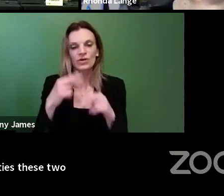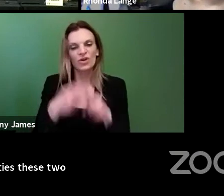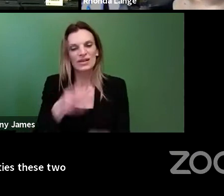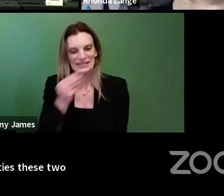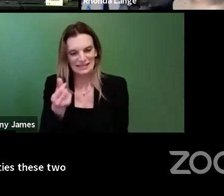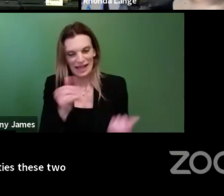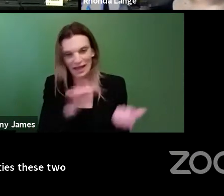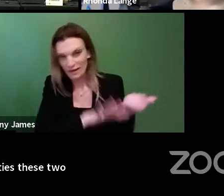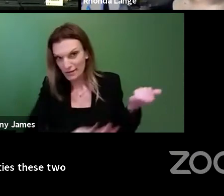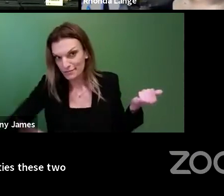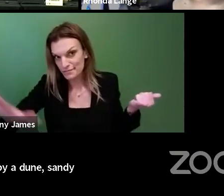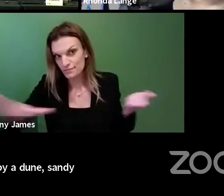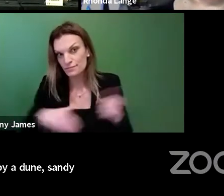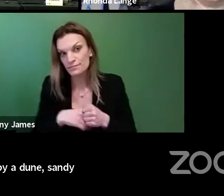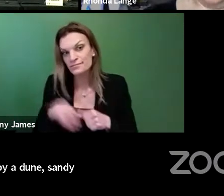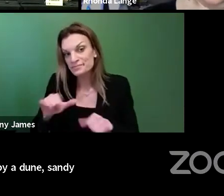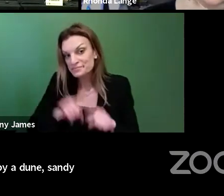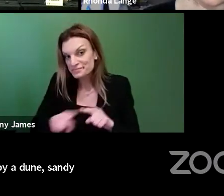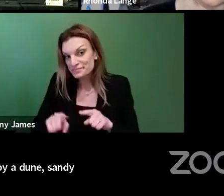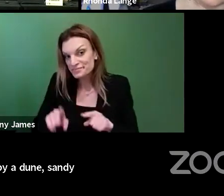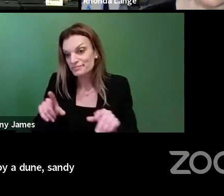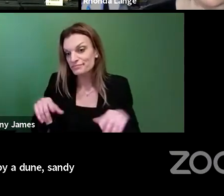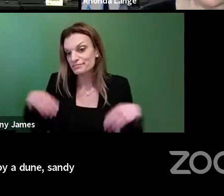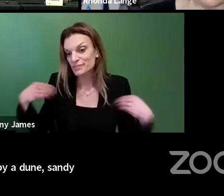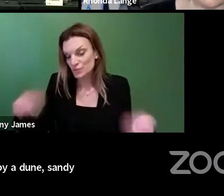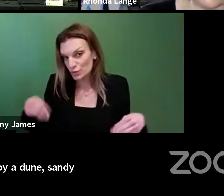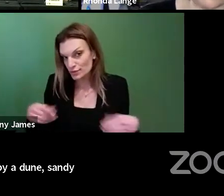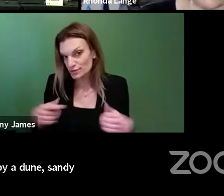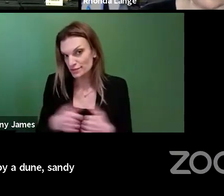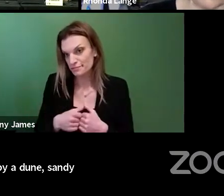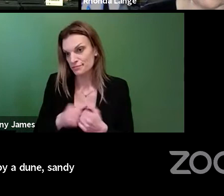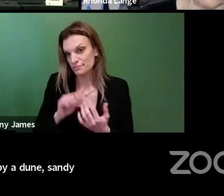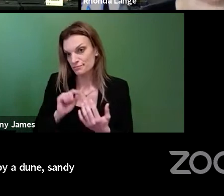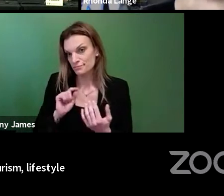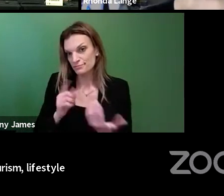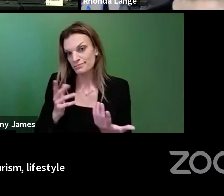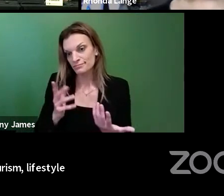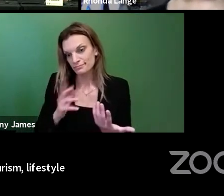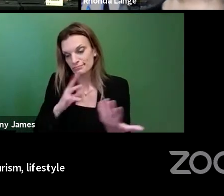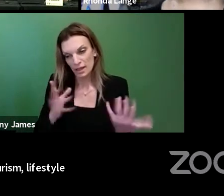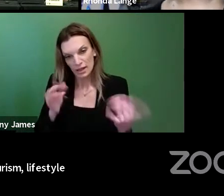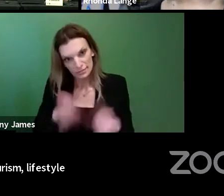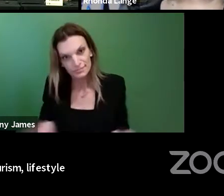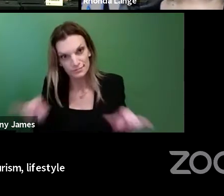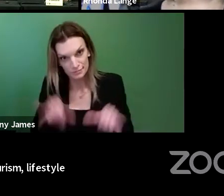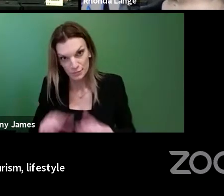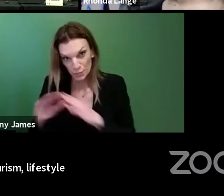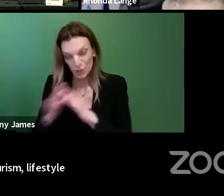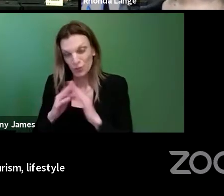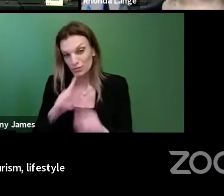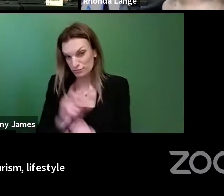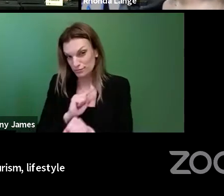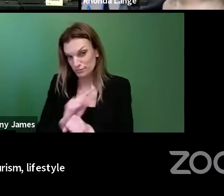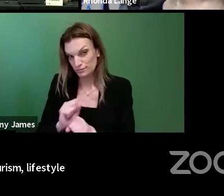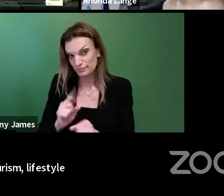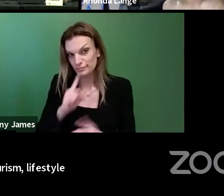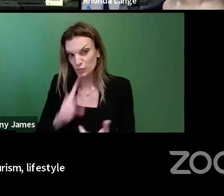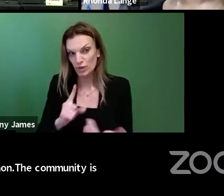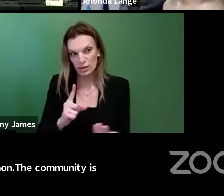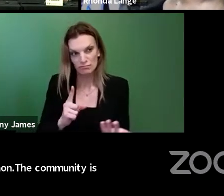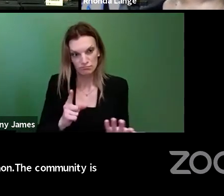The industry, tourism, lifestyle, and lumbering history are common. The community is dependent on this